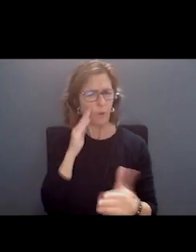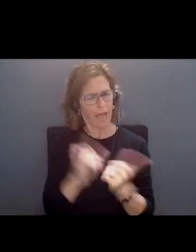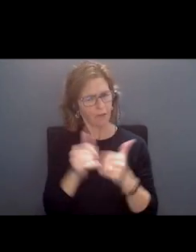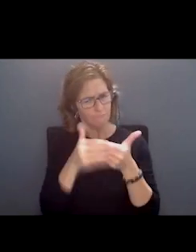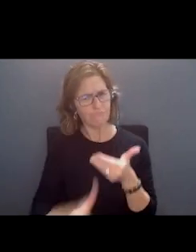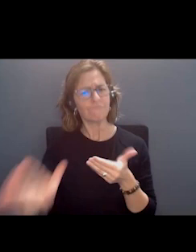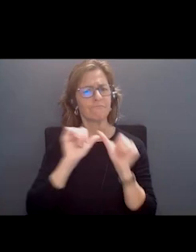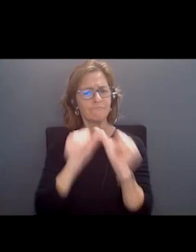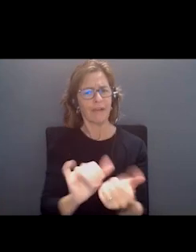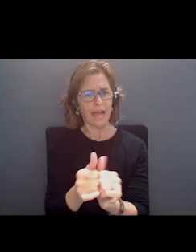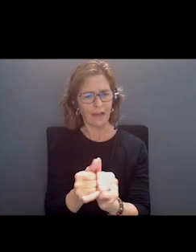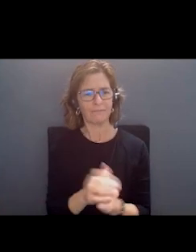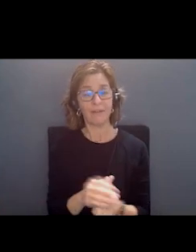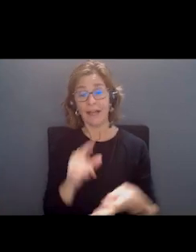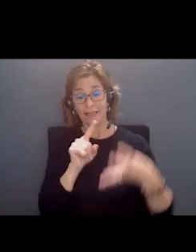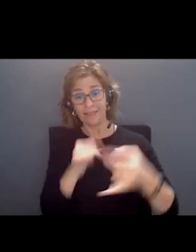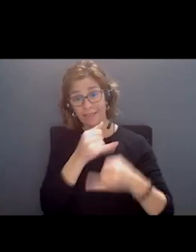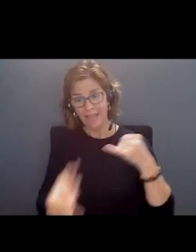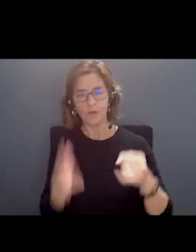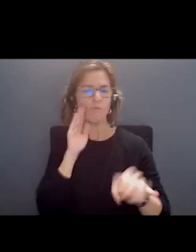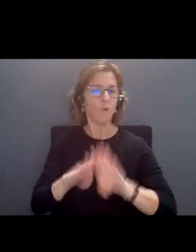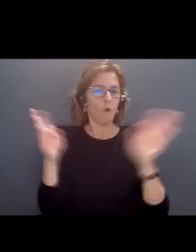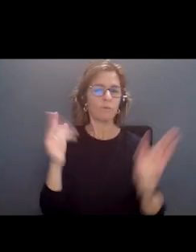session. Let's get started.